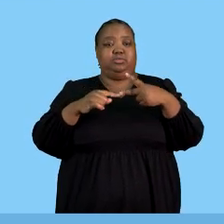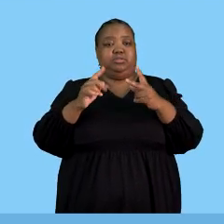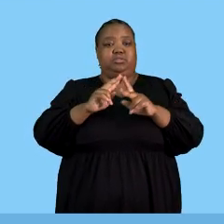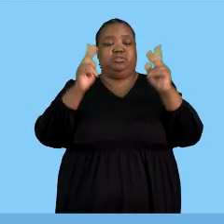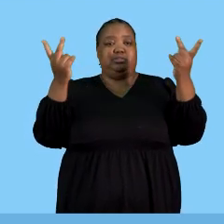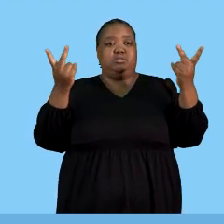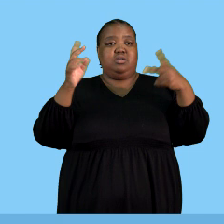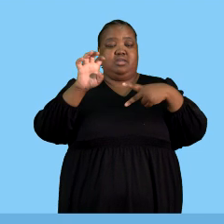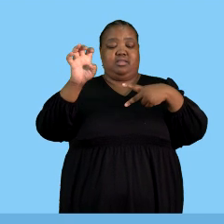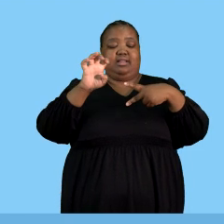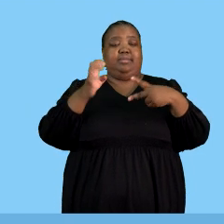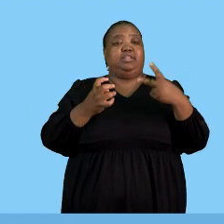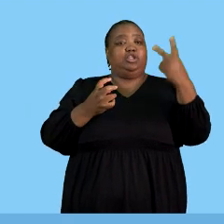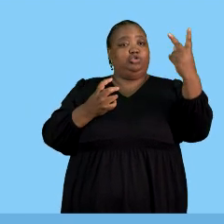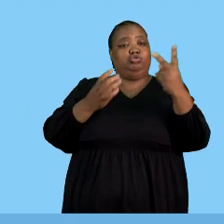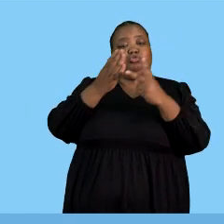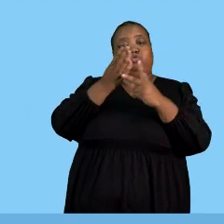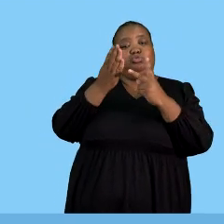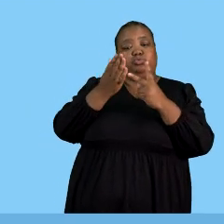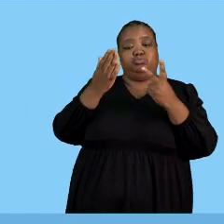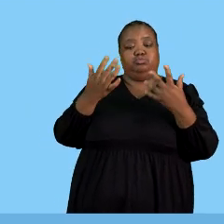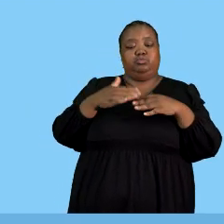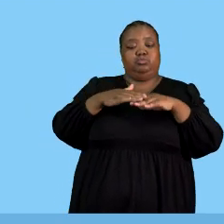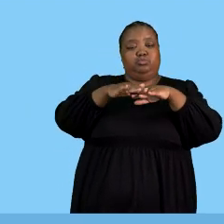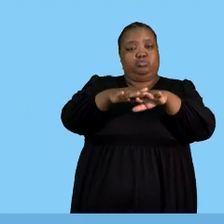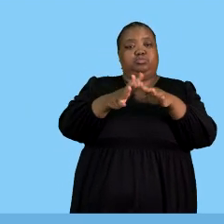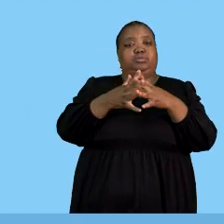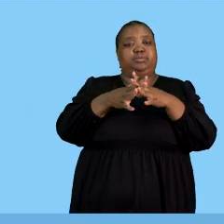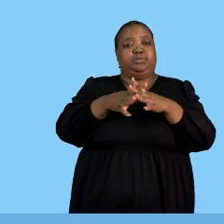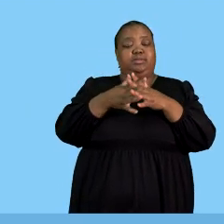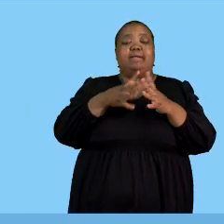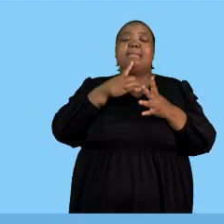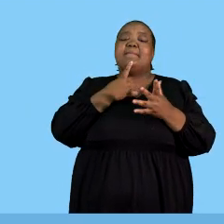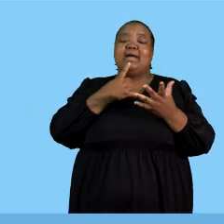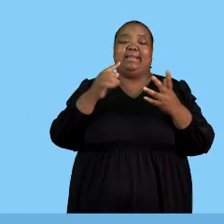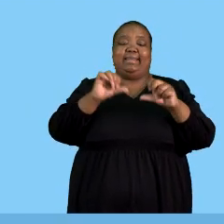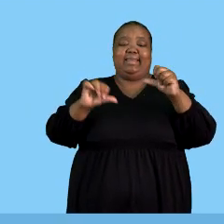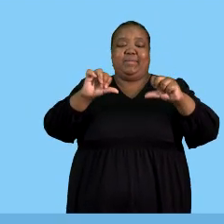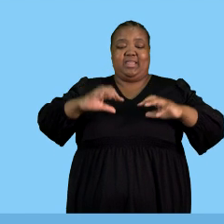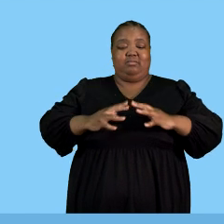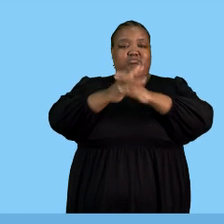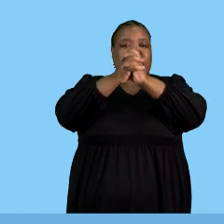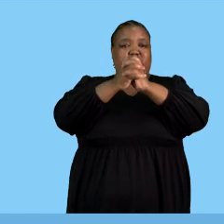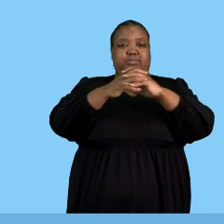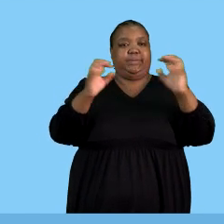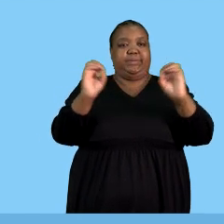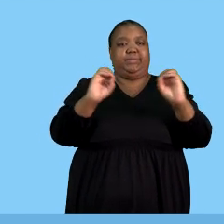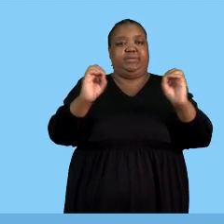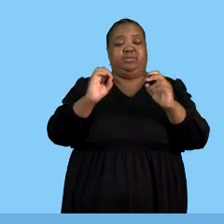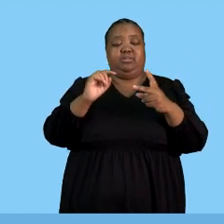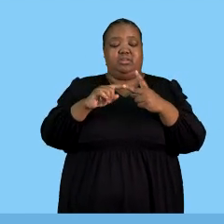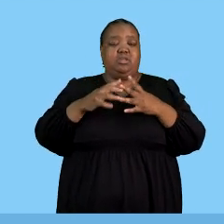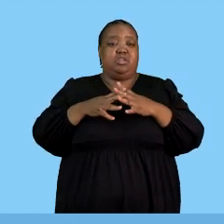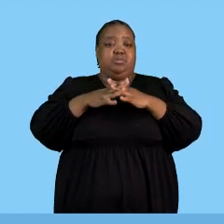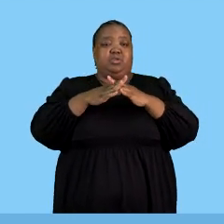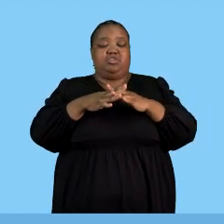elements, that is when two or more elements are together in the same place, but then they are not chemically bonded. And then the mixture of